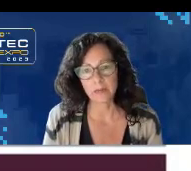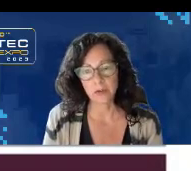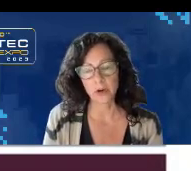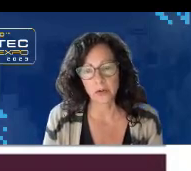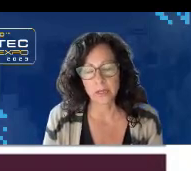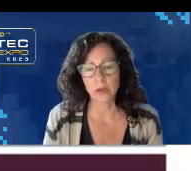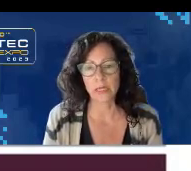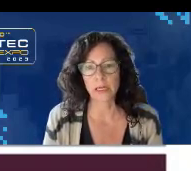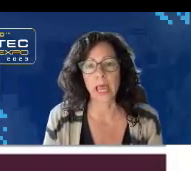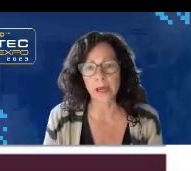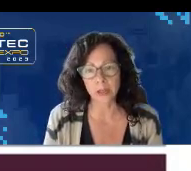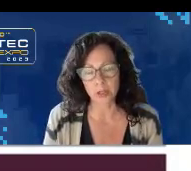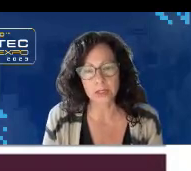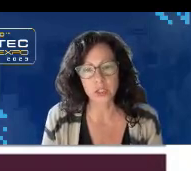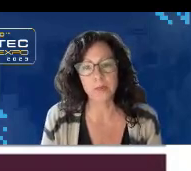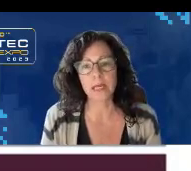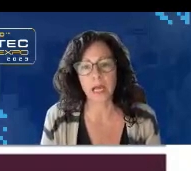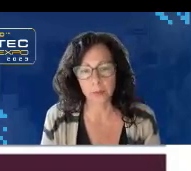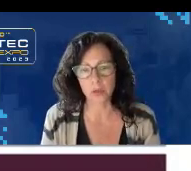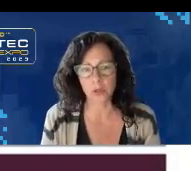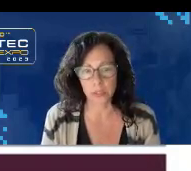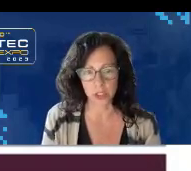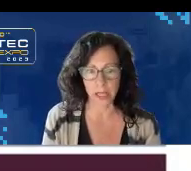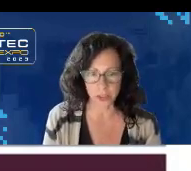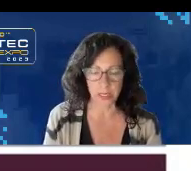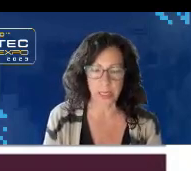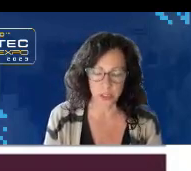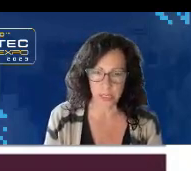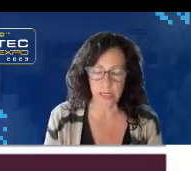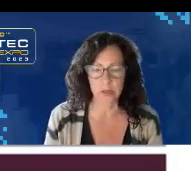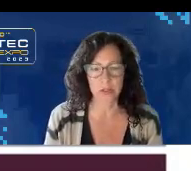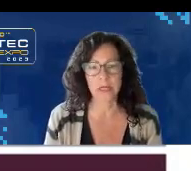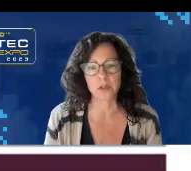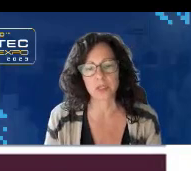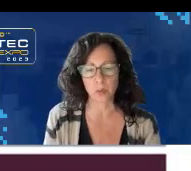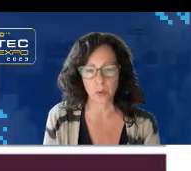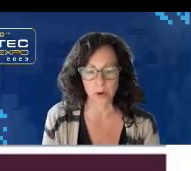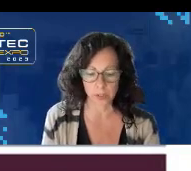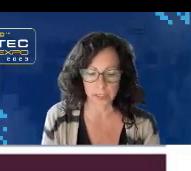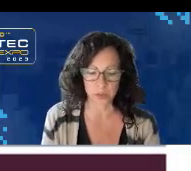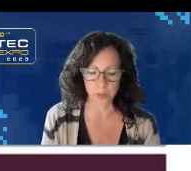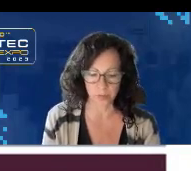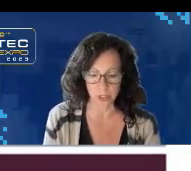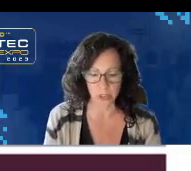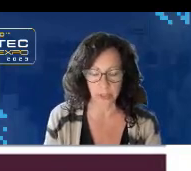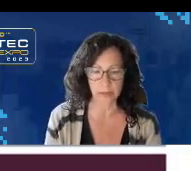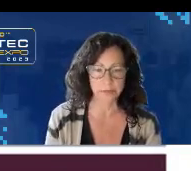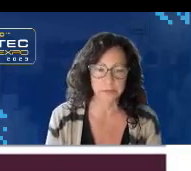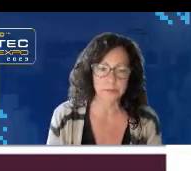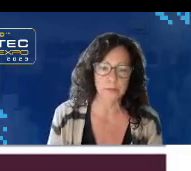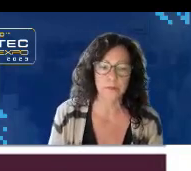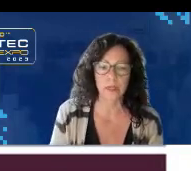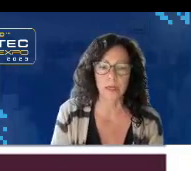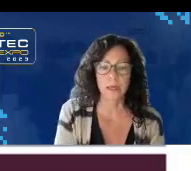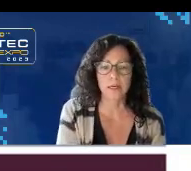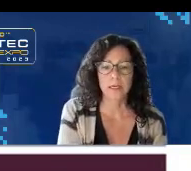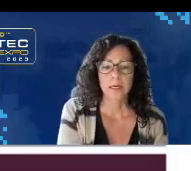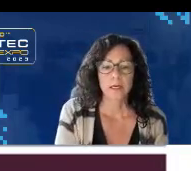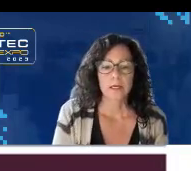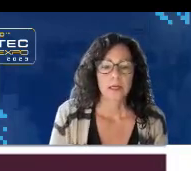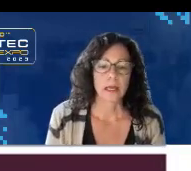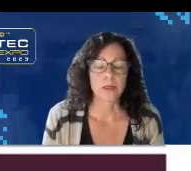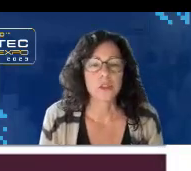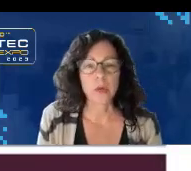access of deaf and hard of hearing adults to become early childhood educators and to support our kids provincially.